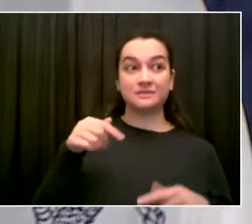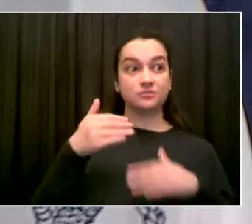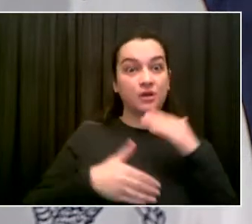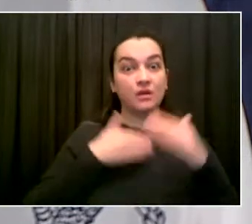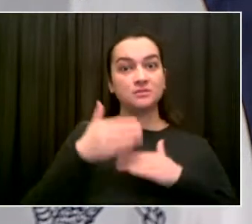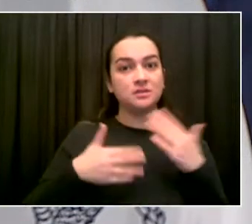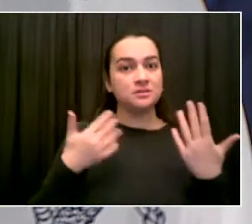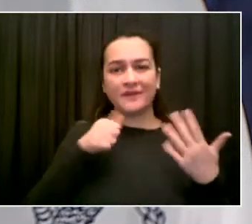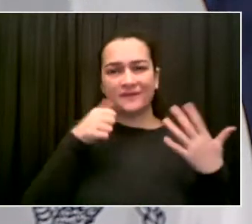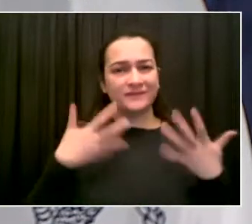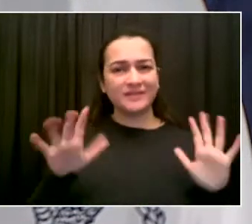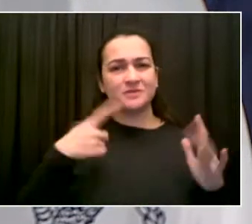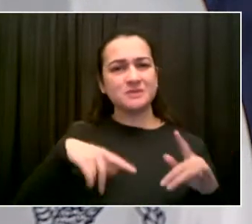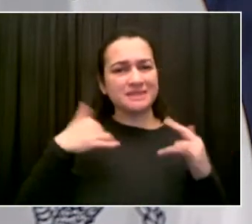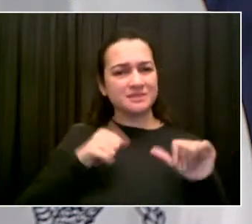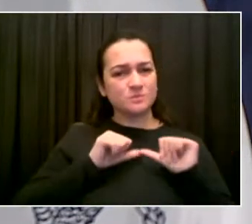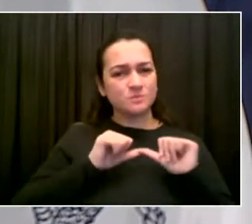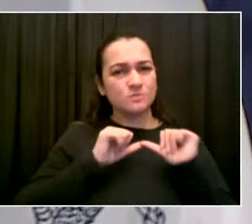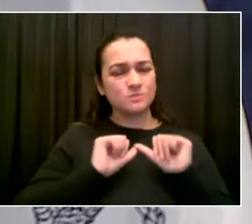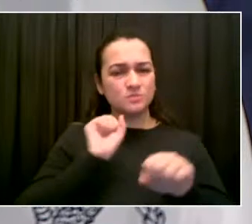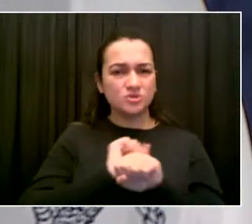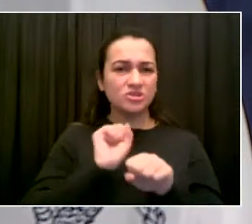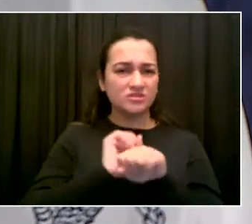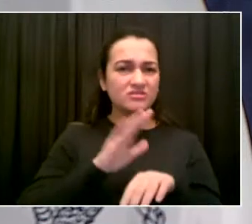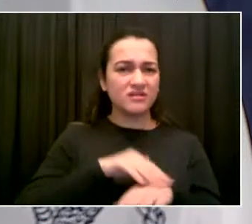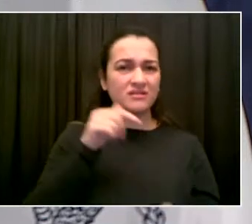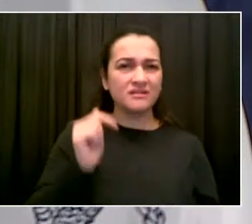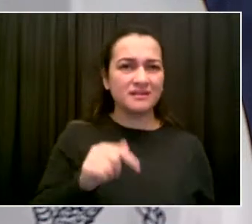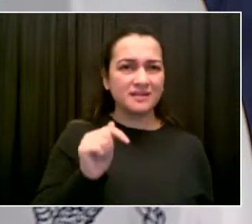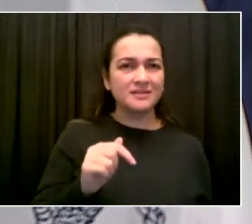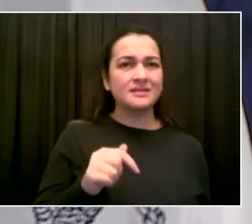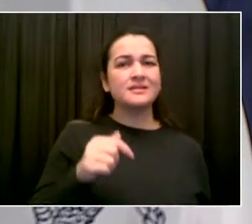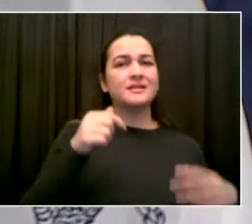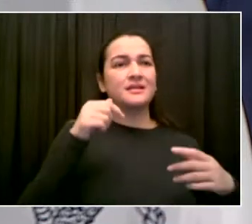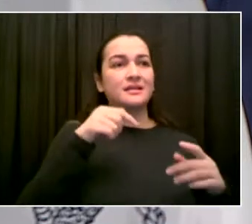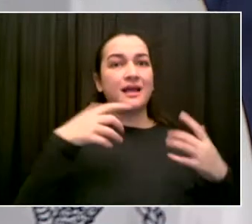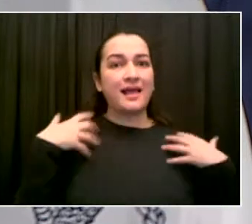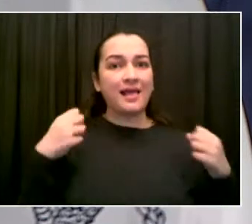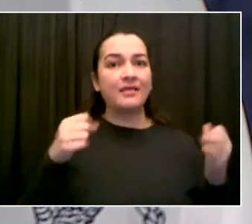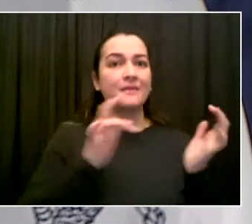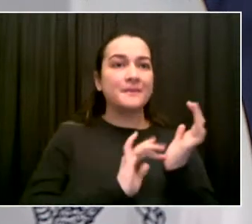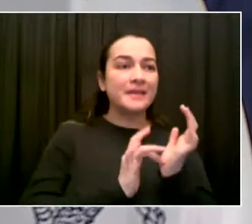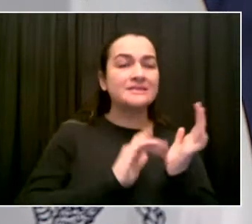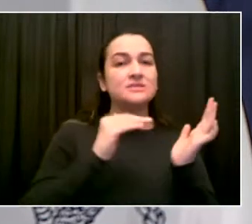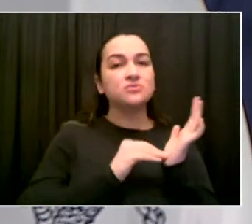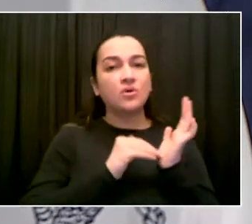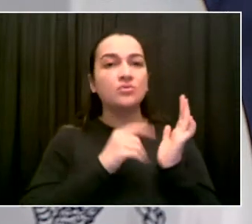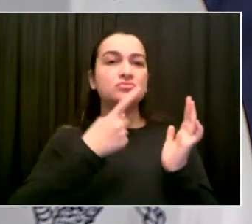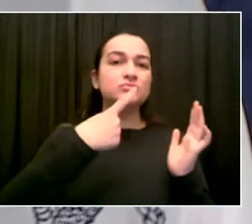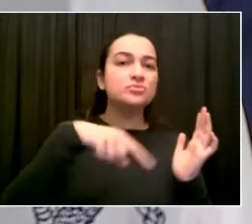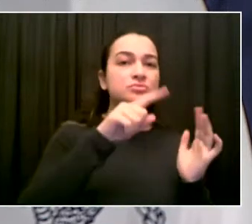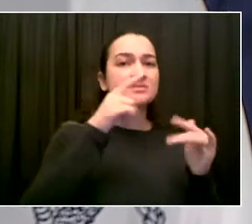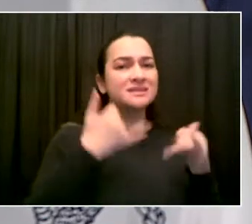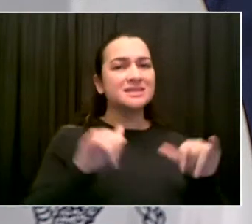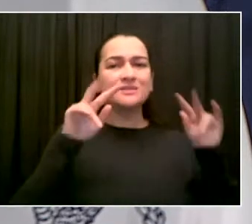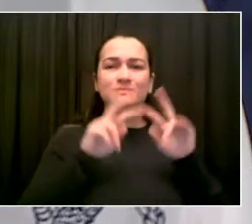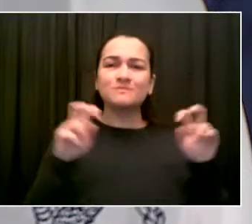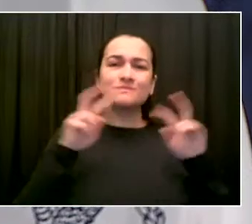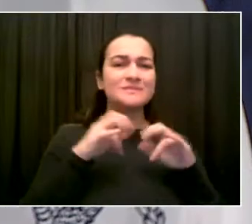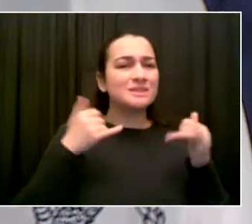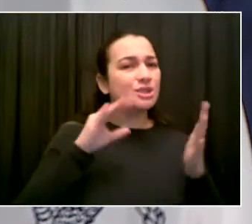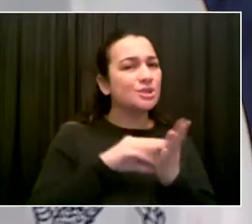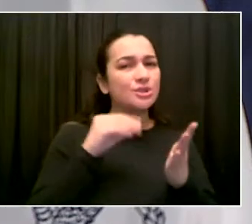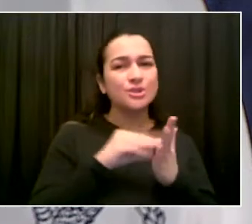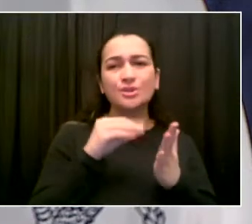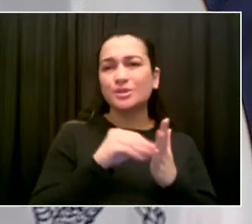year dealing with COVID. No one would have ever wanted this challenge, but what they've taken on the challenge, learned a lot, made a lot of adjustments, are able to deal with COVID a lot